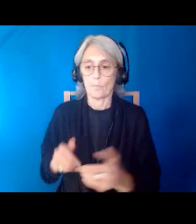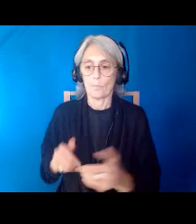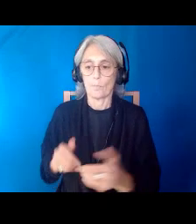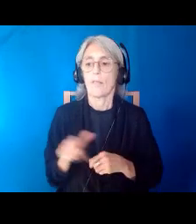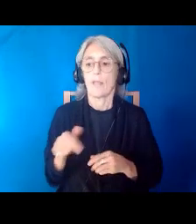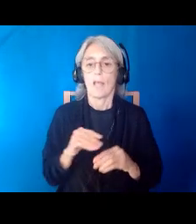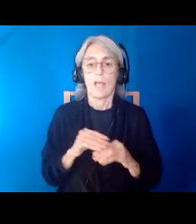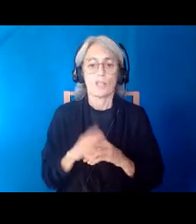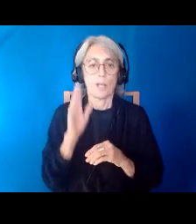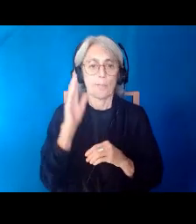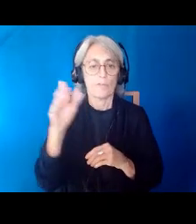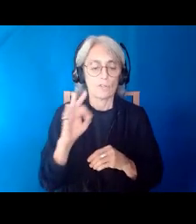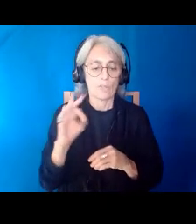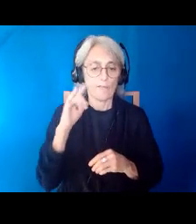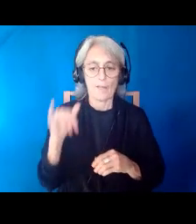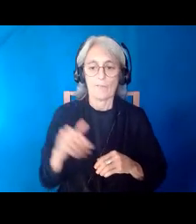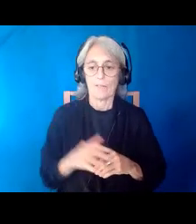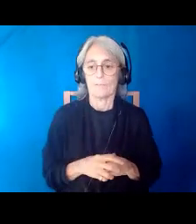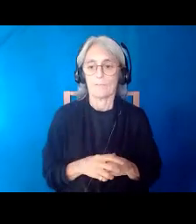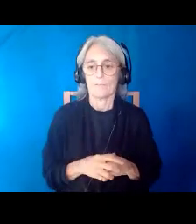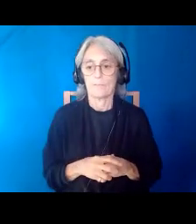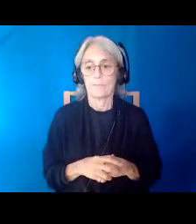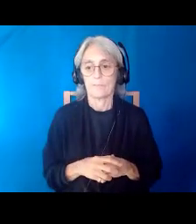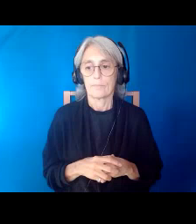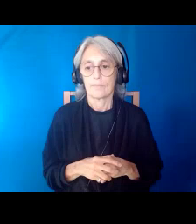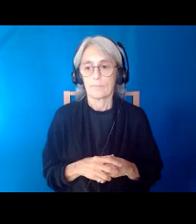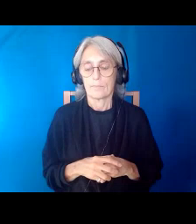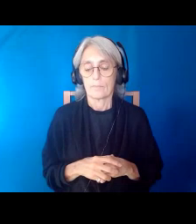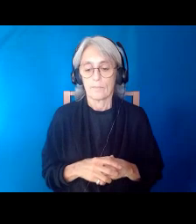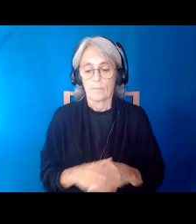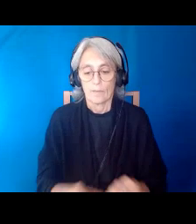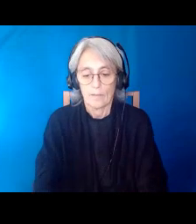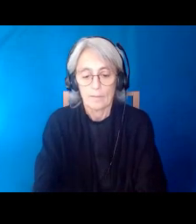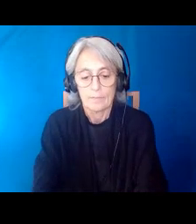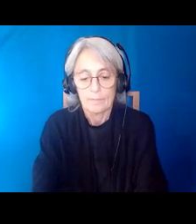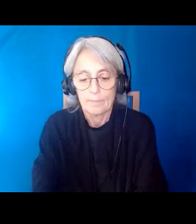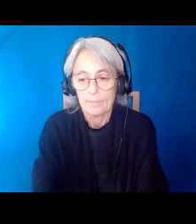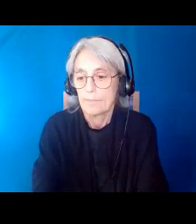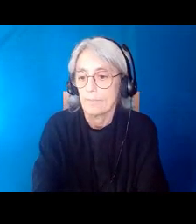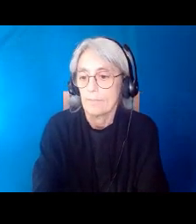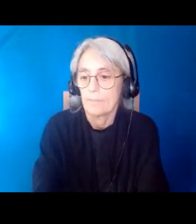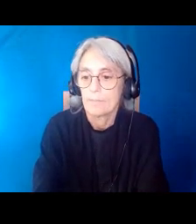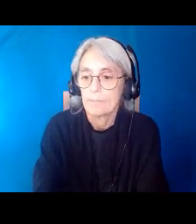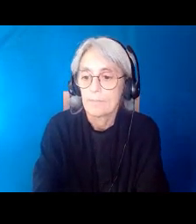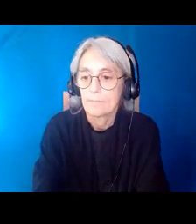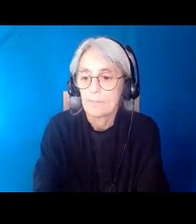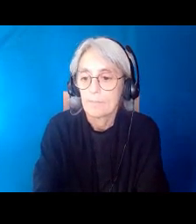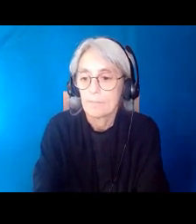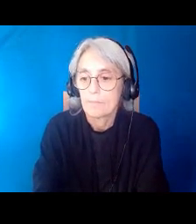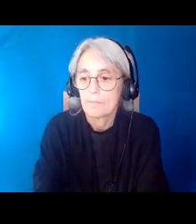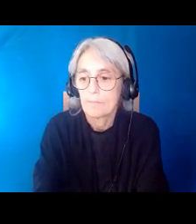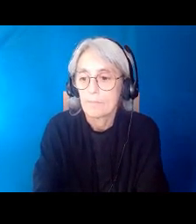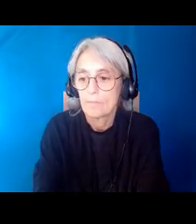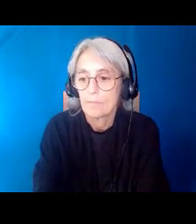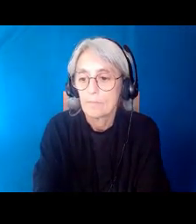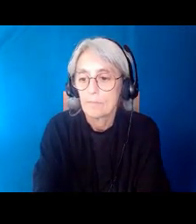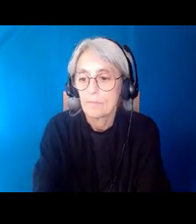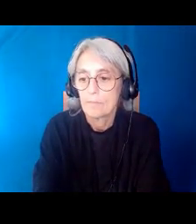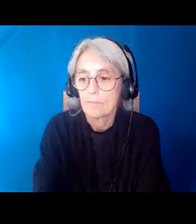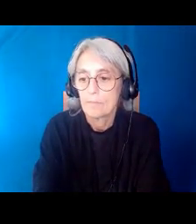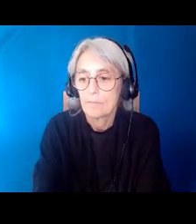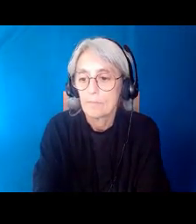of California. As my term is coming to an end soon, I look forward to our next meeting where we will share the